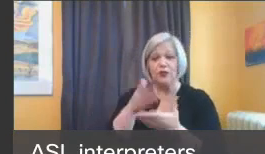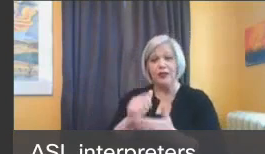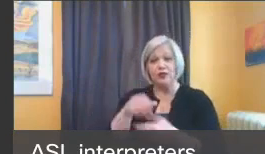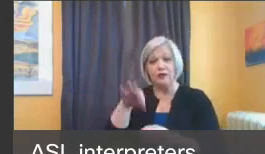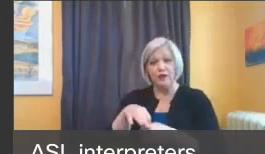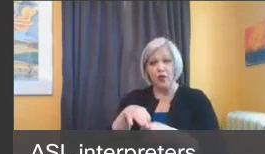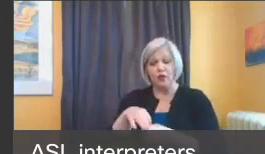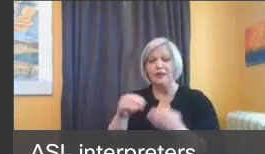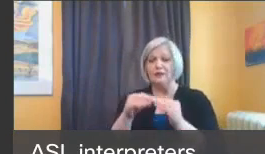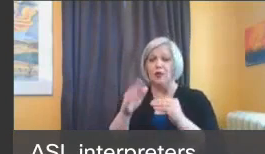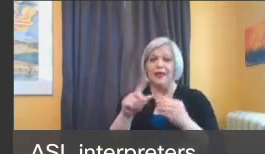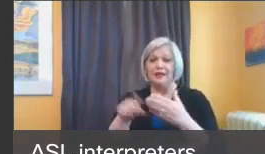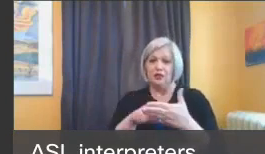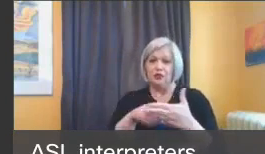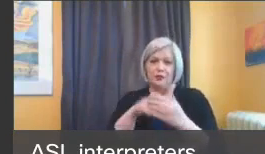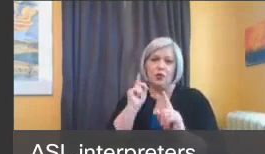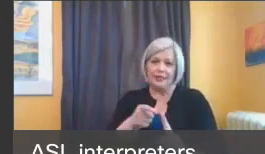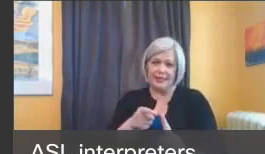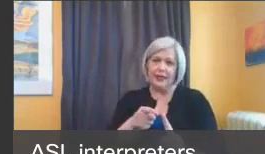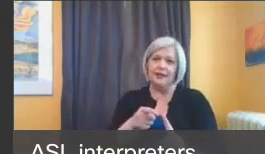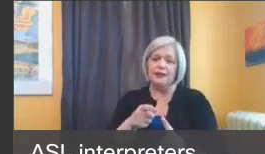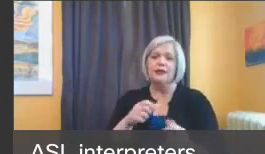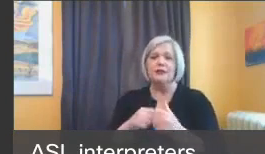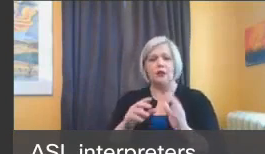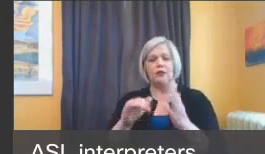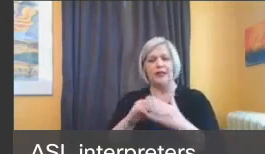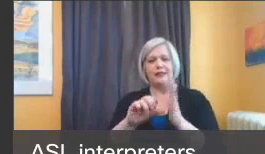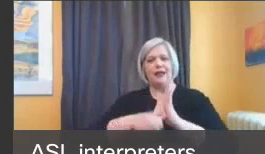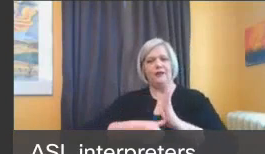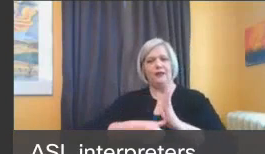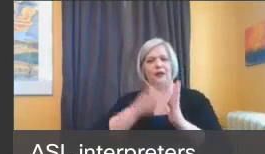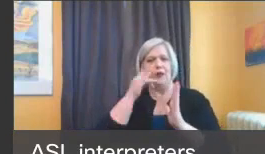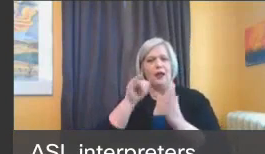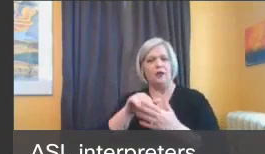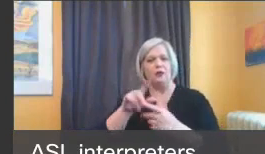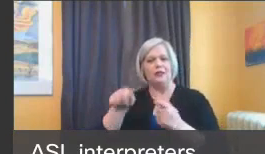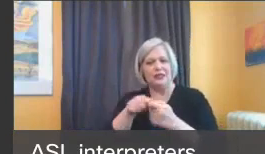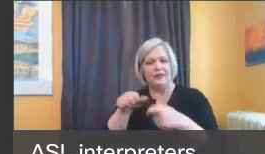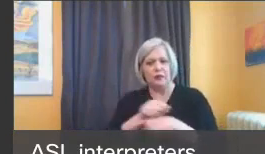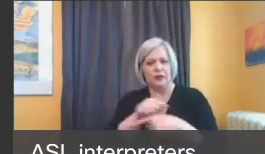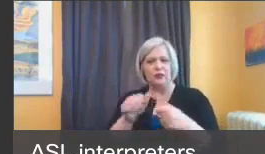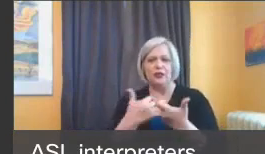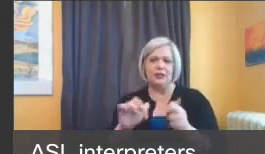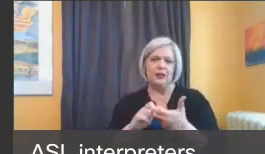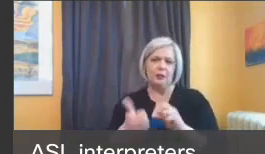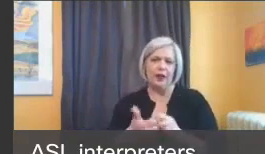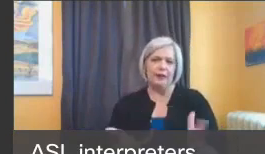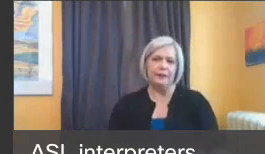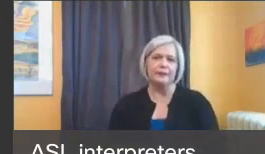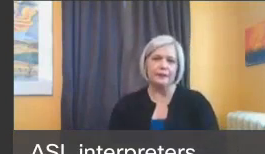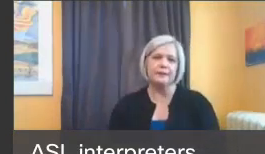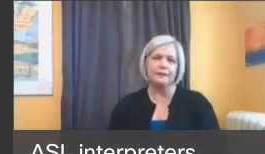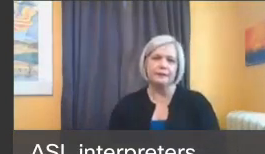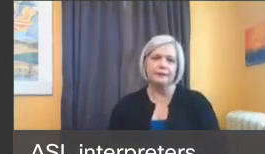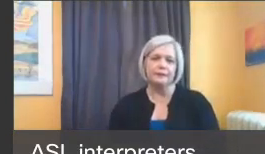extends beyond discriminatory intent. So I just want to make that point in highlighting why these particular practices are still problematic. Well,